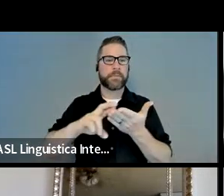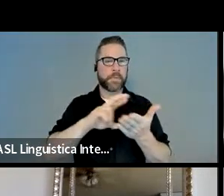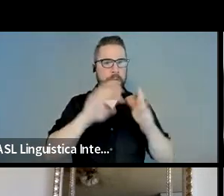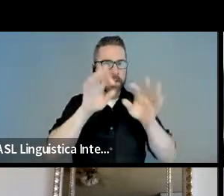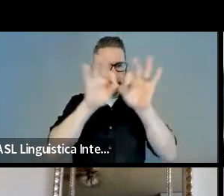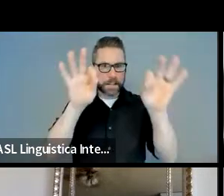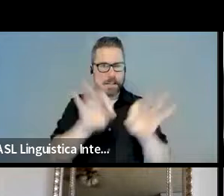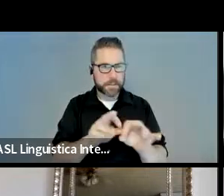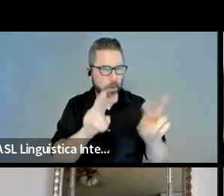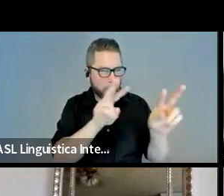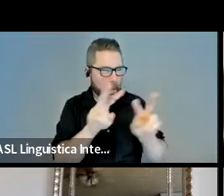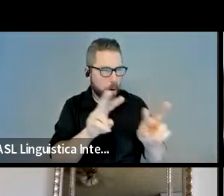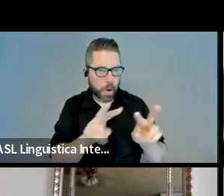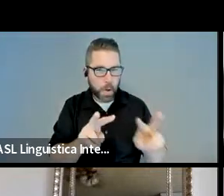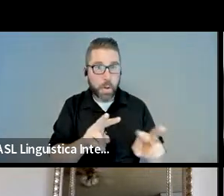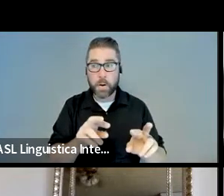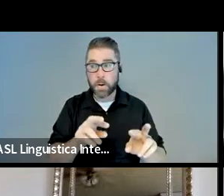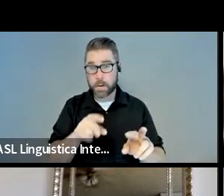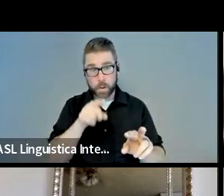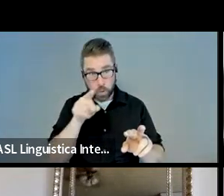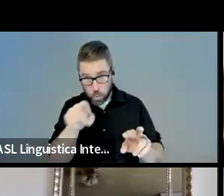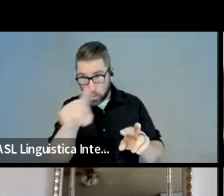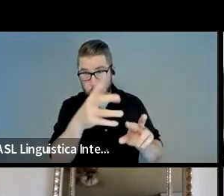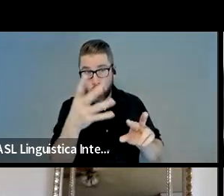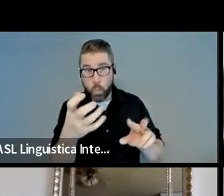about what